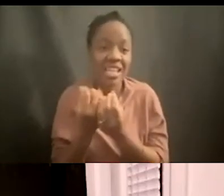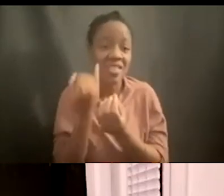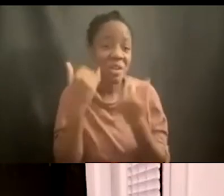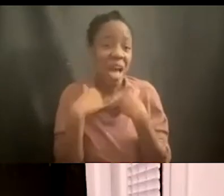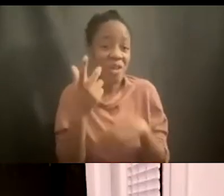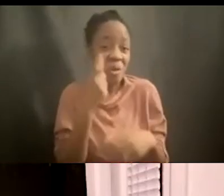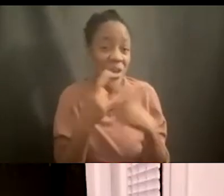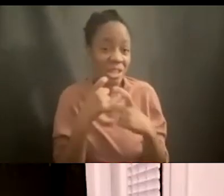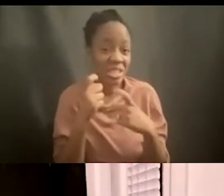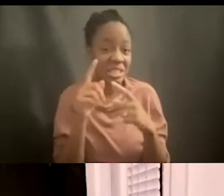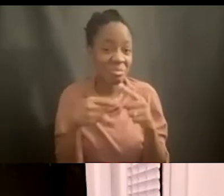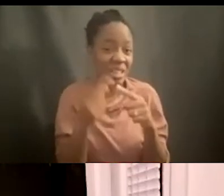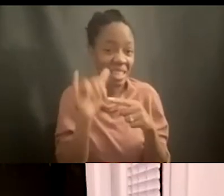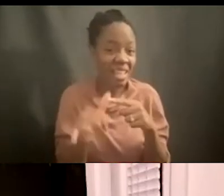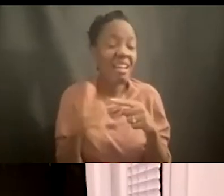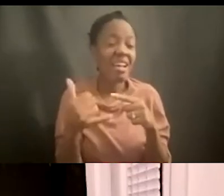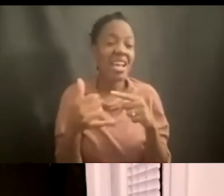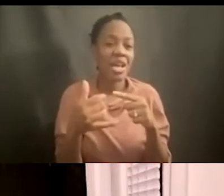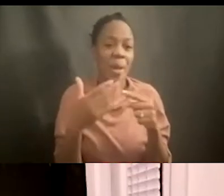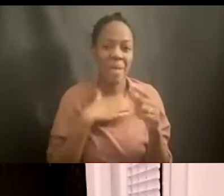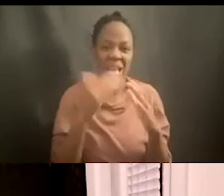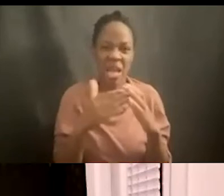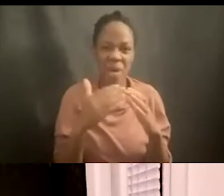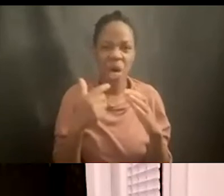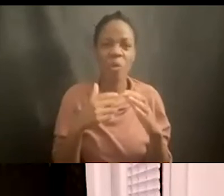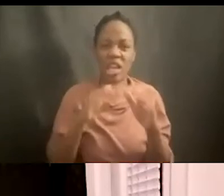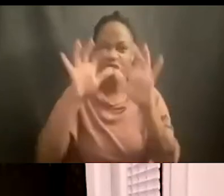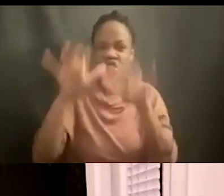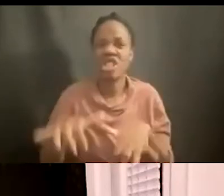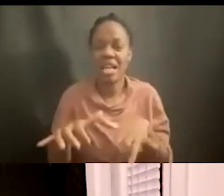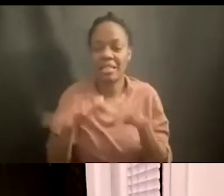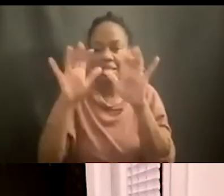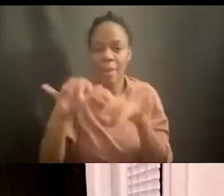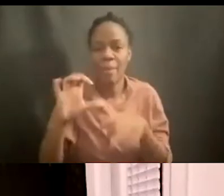questions about that, here is my email. I'm going to drop it in the chat.